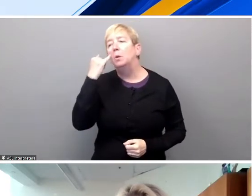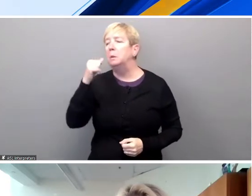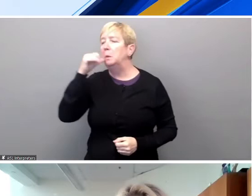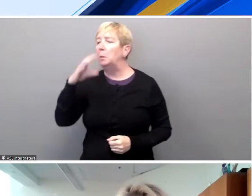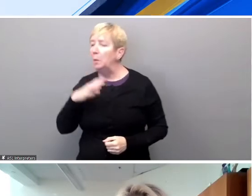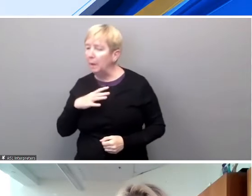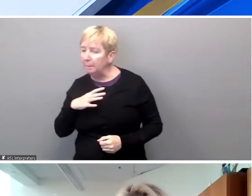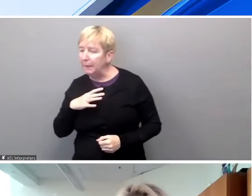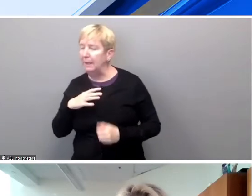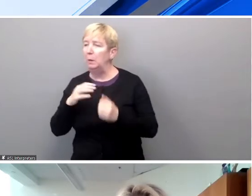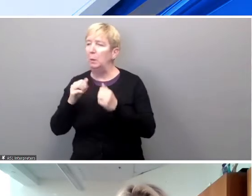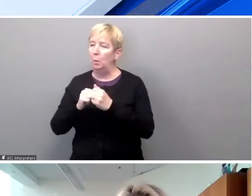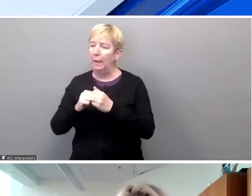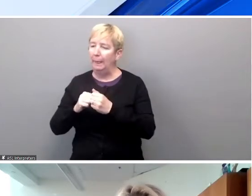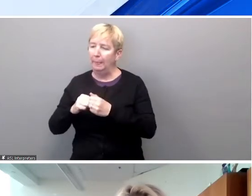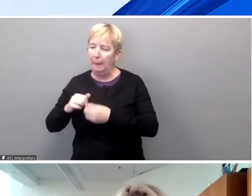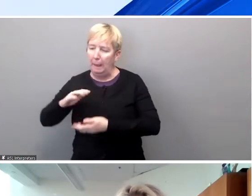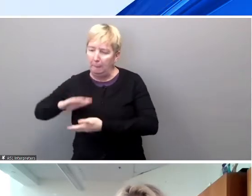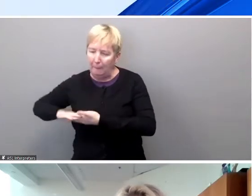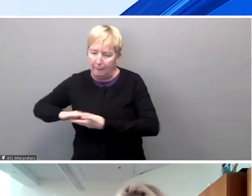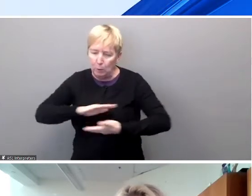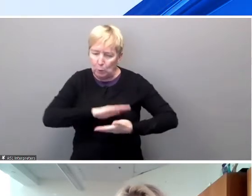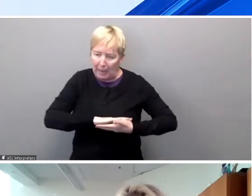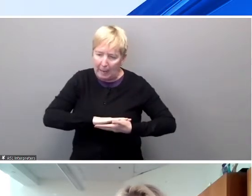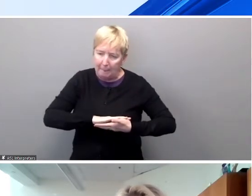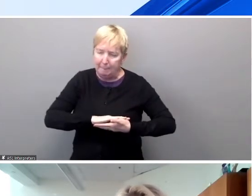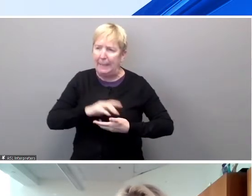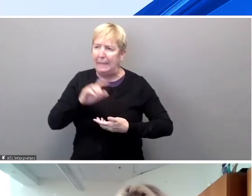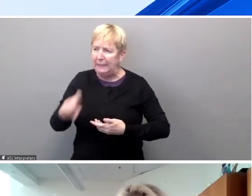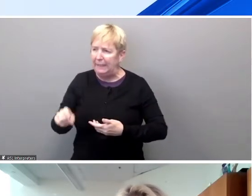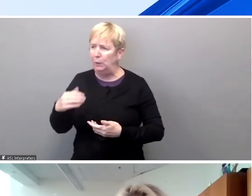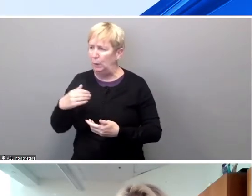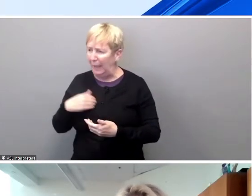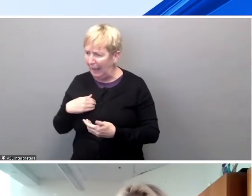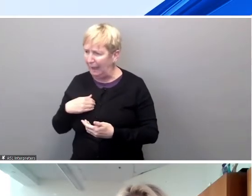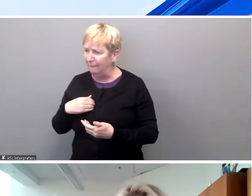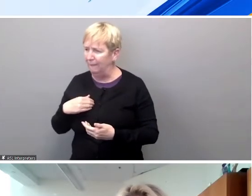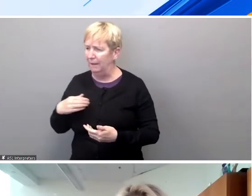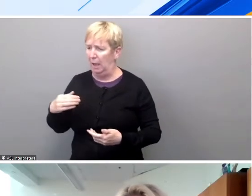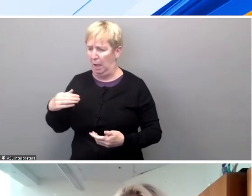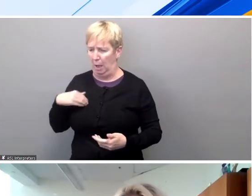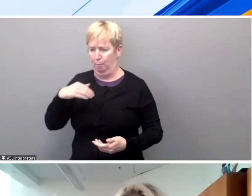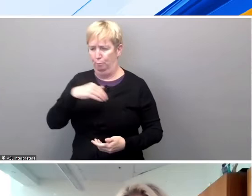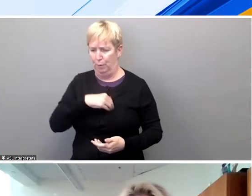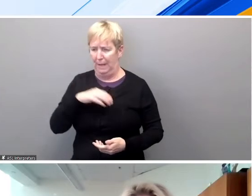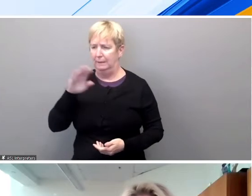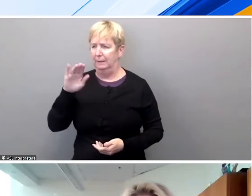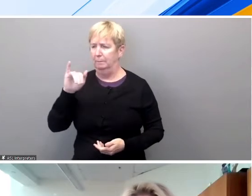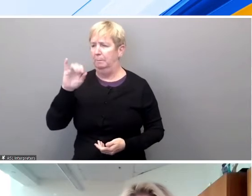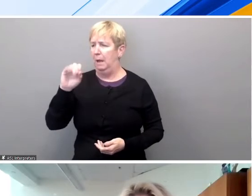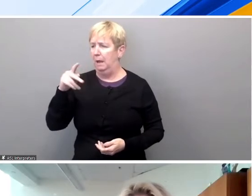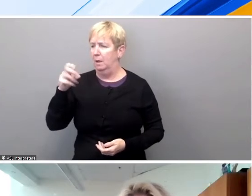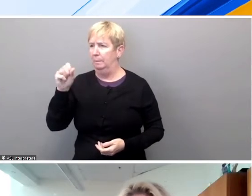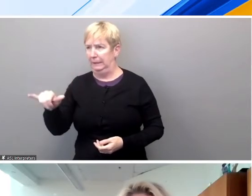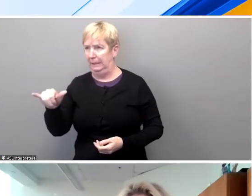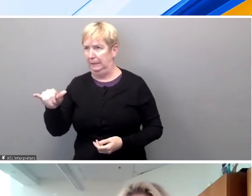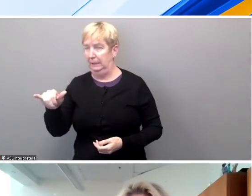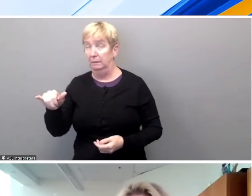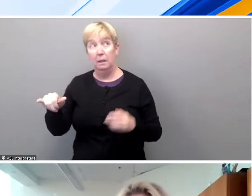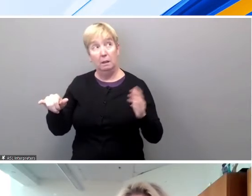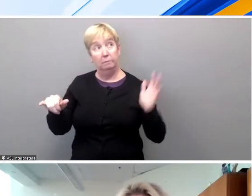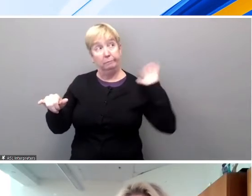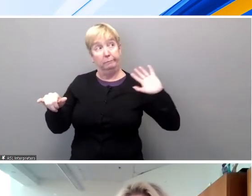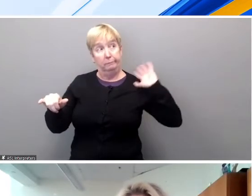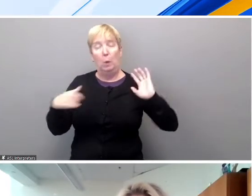abnormal mammogram, who needs a breast biopsy. We would have called that before the pandemic an elective procedure. But the fact is, if